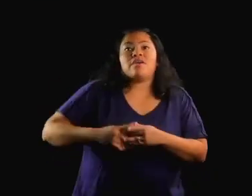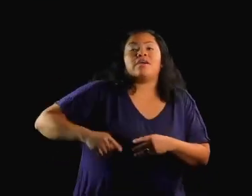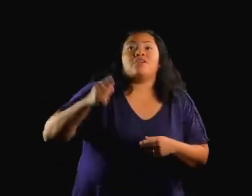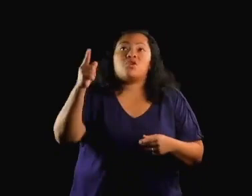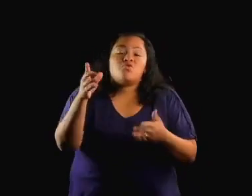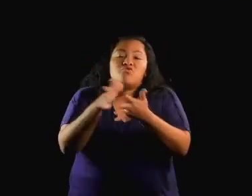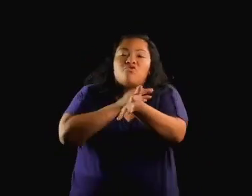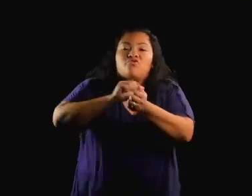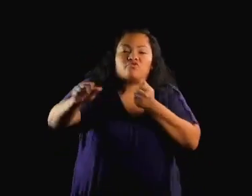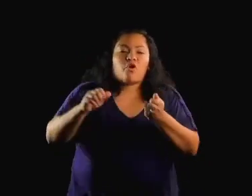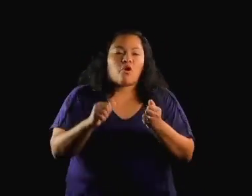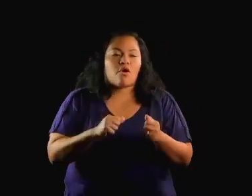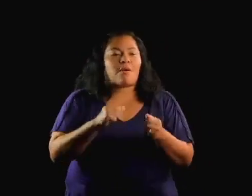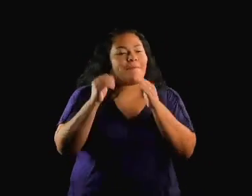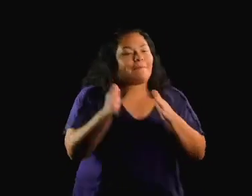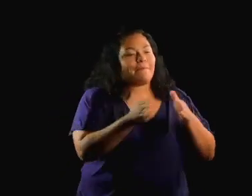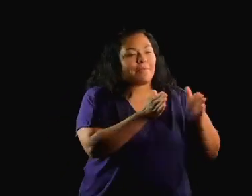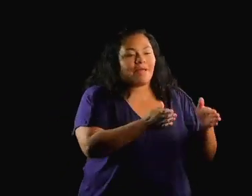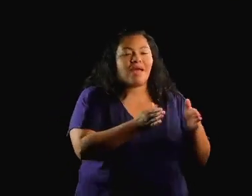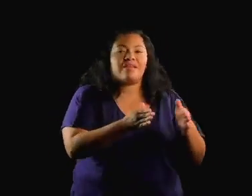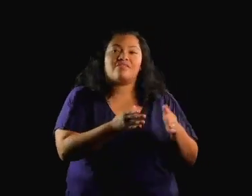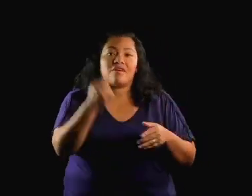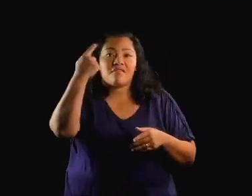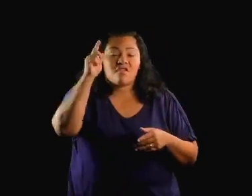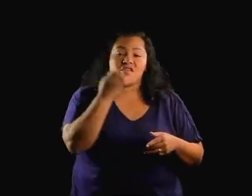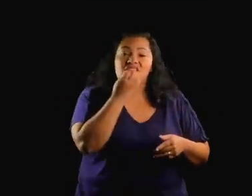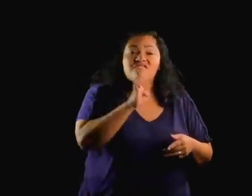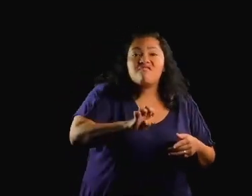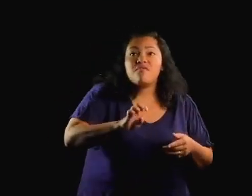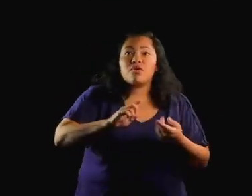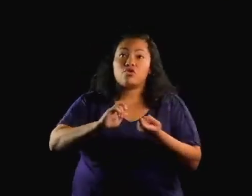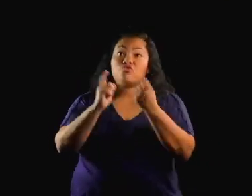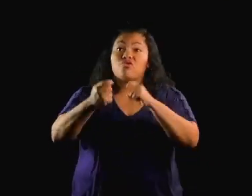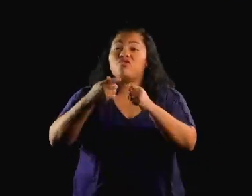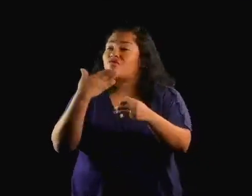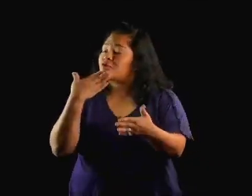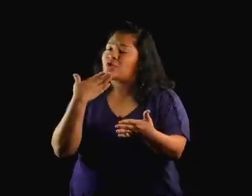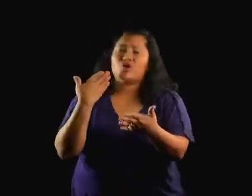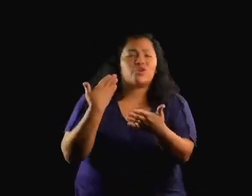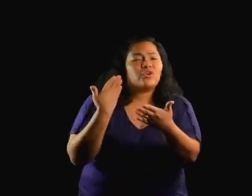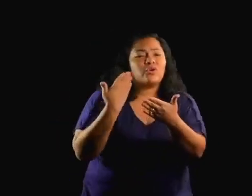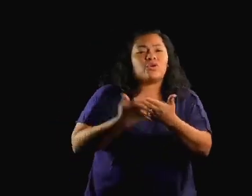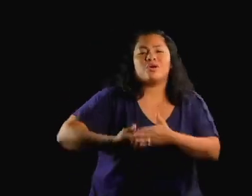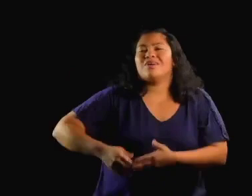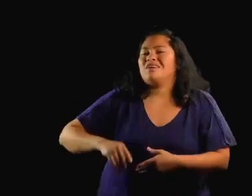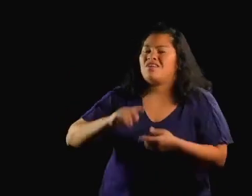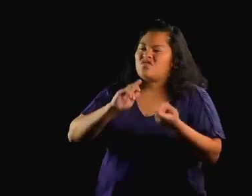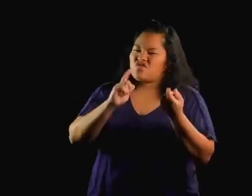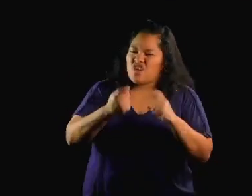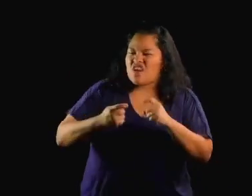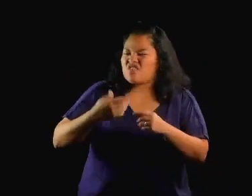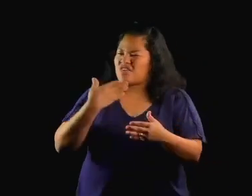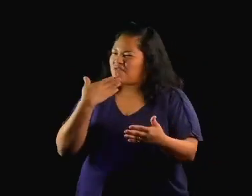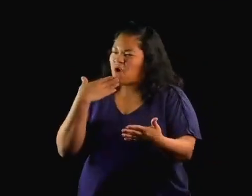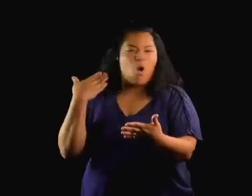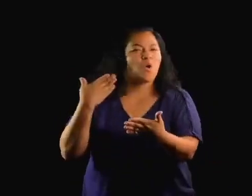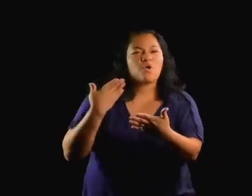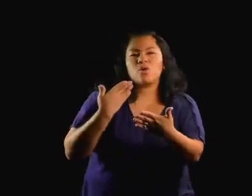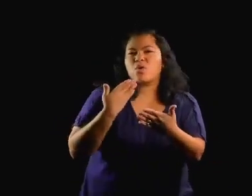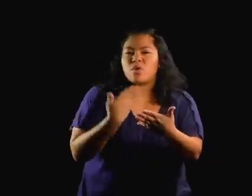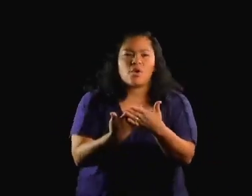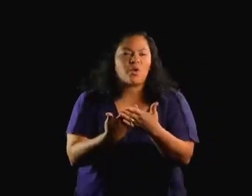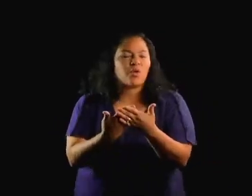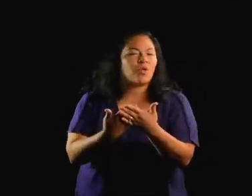what the enemy meant for evil and you turn it for good. Turn it, Lord, turn it right now. You turn it